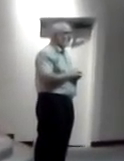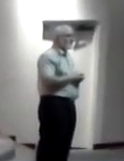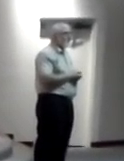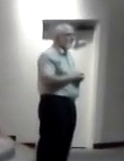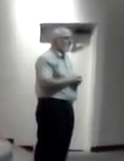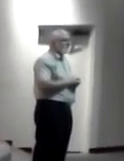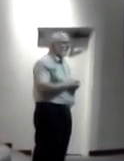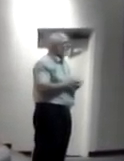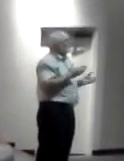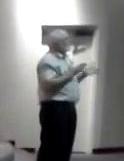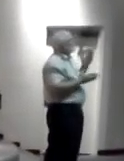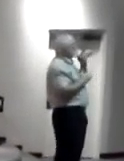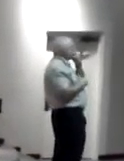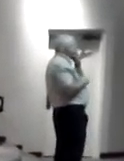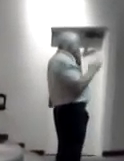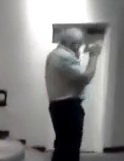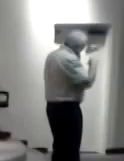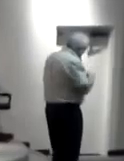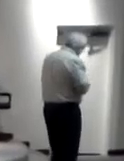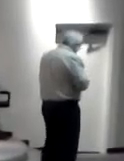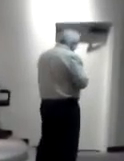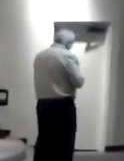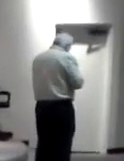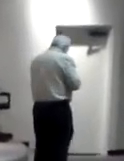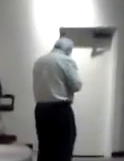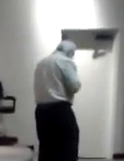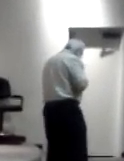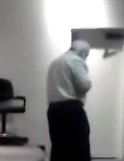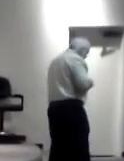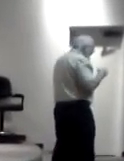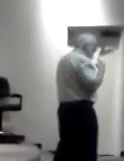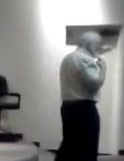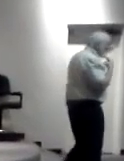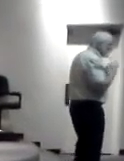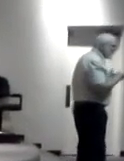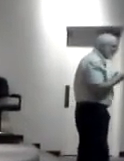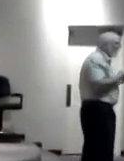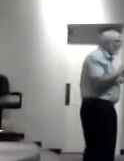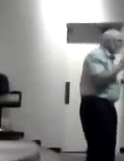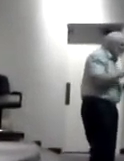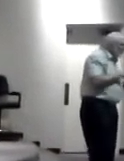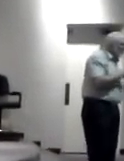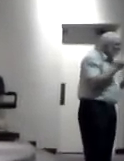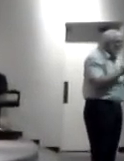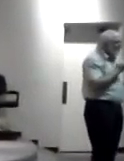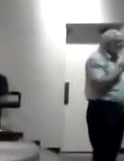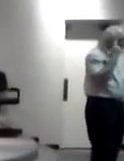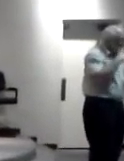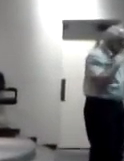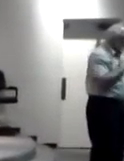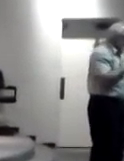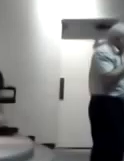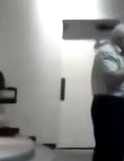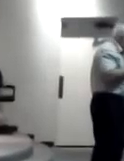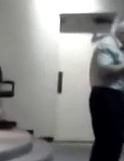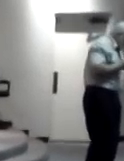That might seem a little strange at first. By that I mean is that it's sometimes so easy for us to get into a